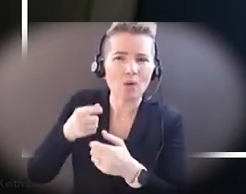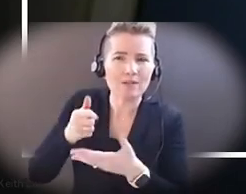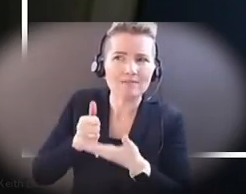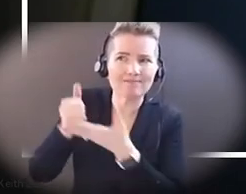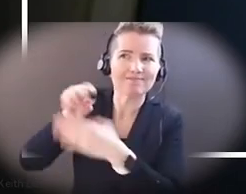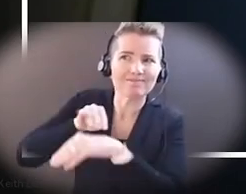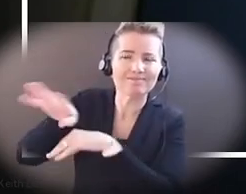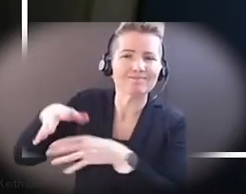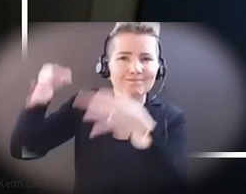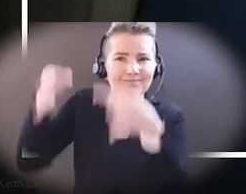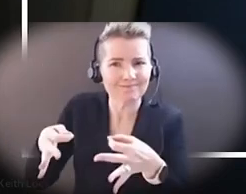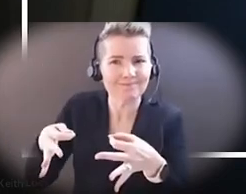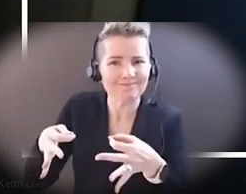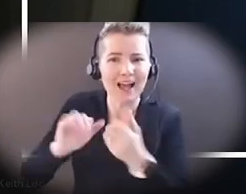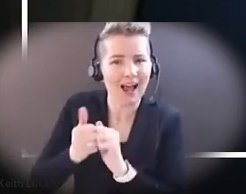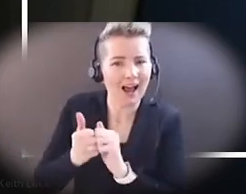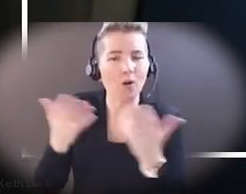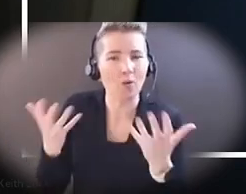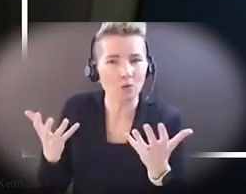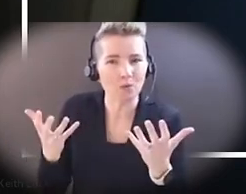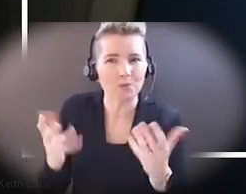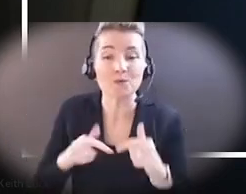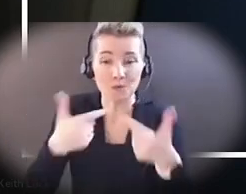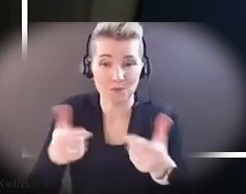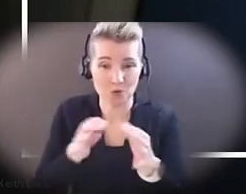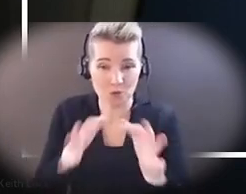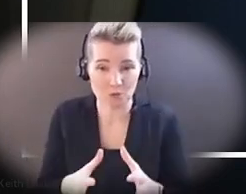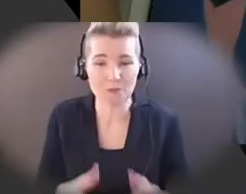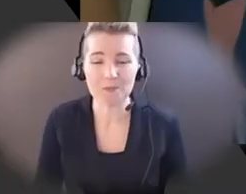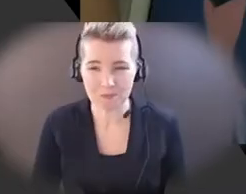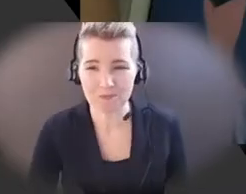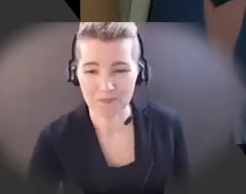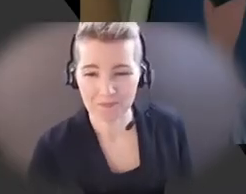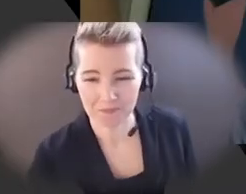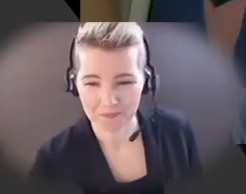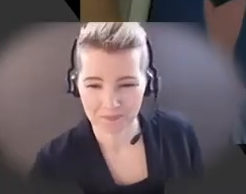so that everybody benefits. Yeah.